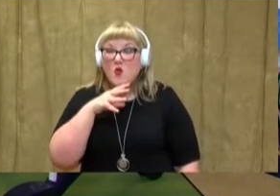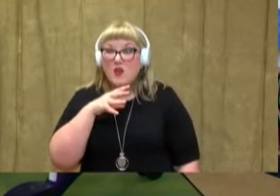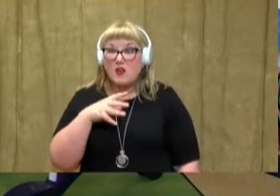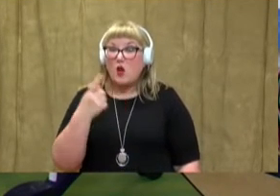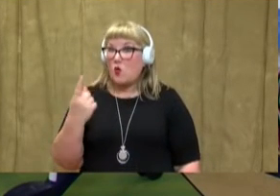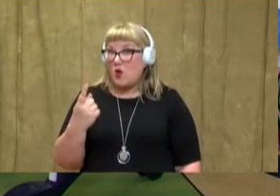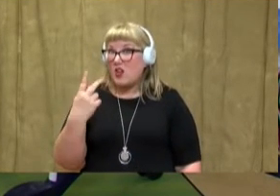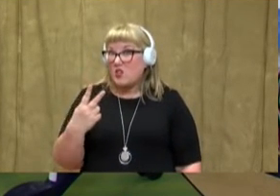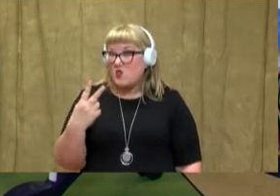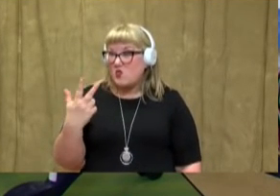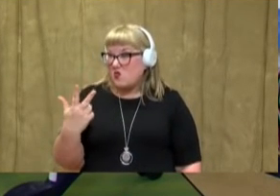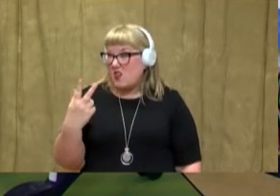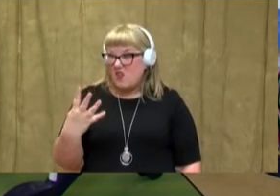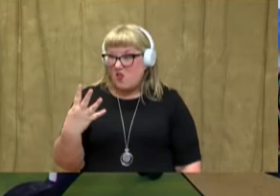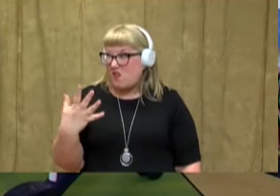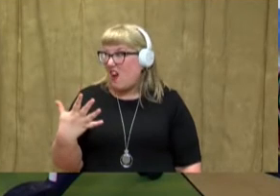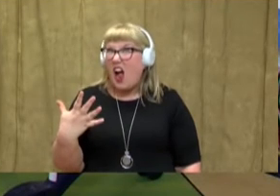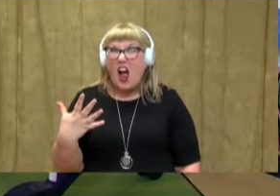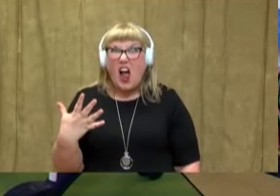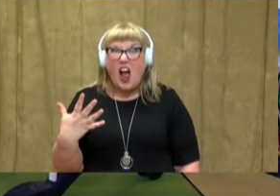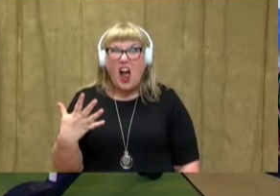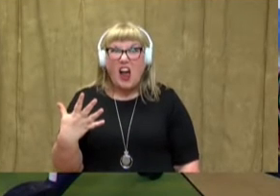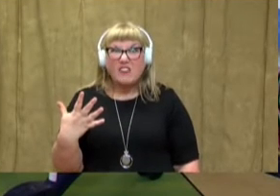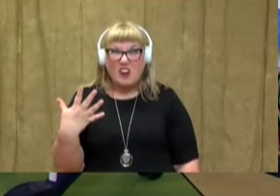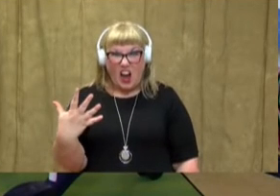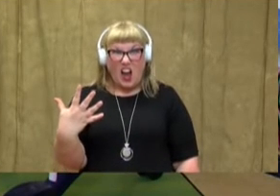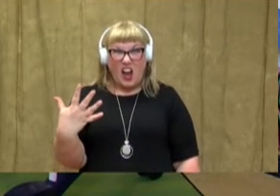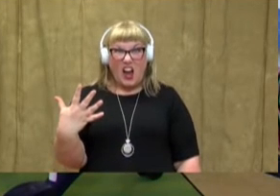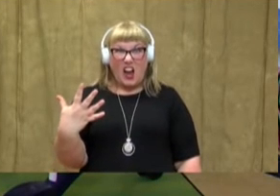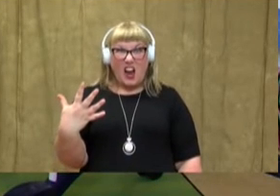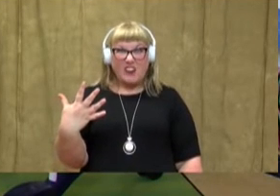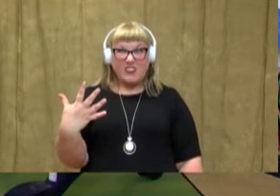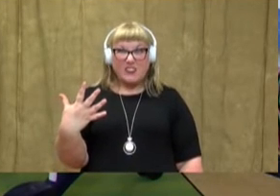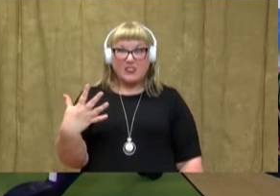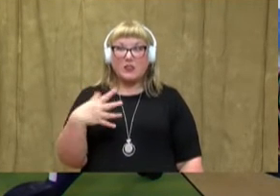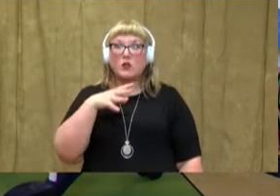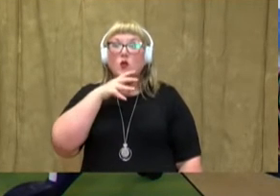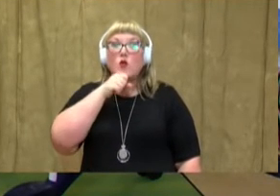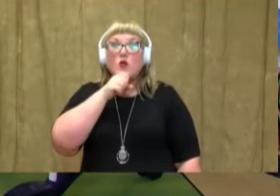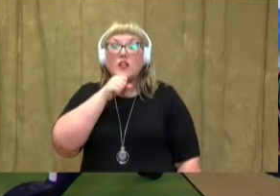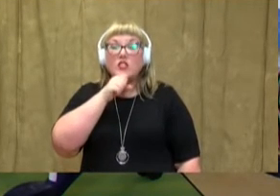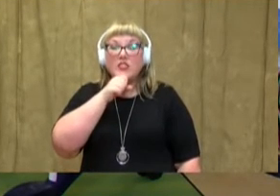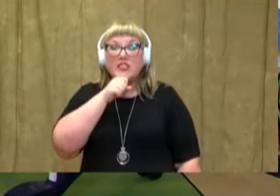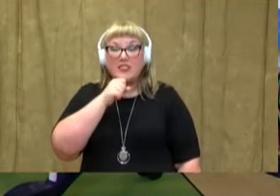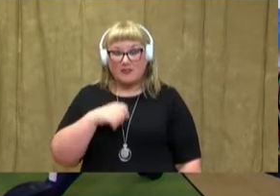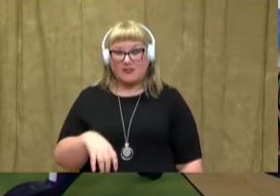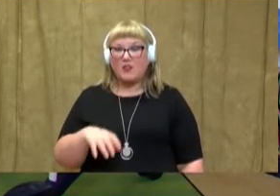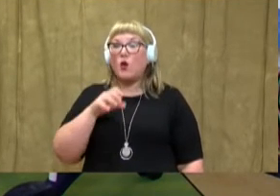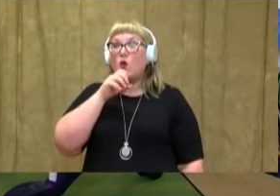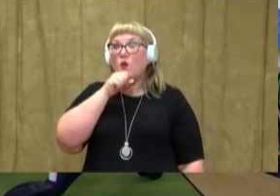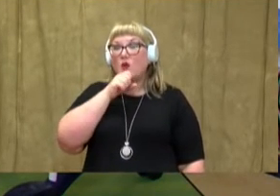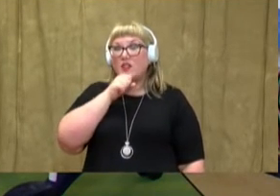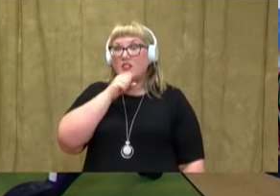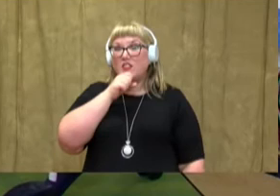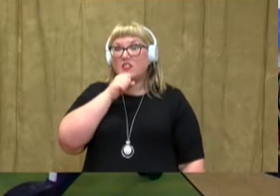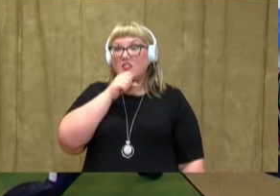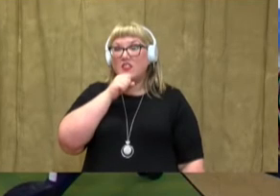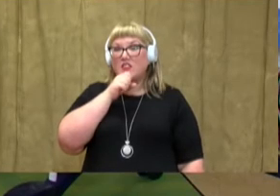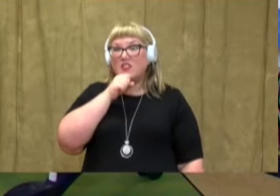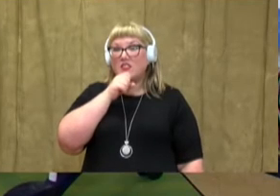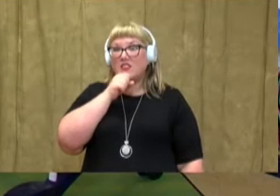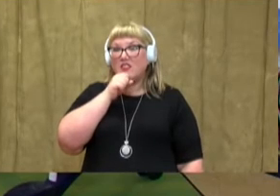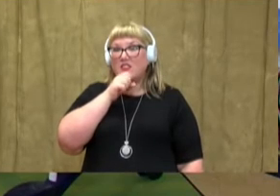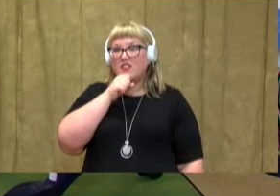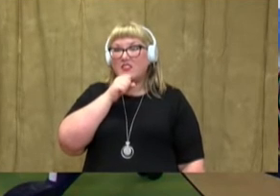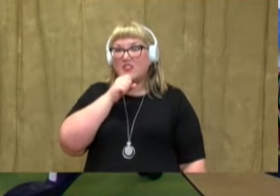dos, tres, cuatro, cinco naranjas. Oranges. Yeah. Remember